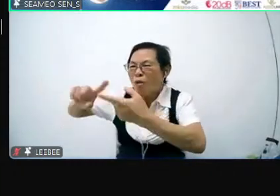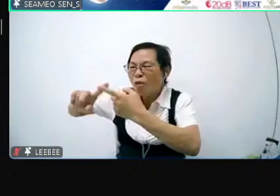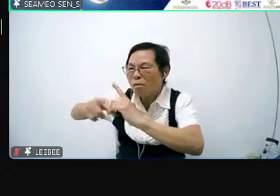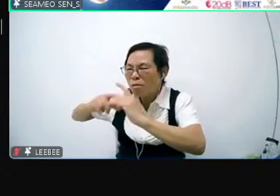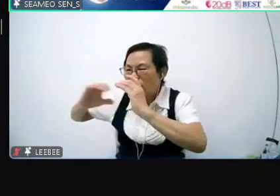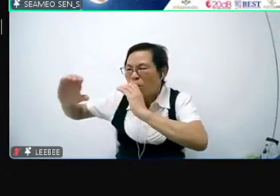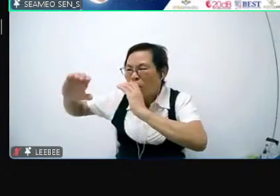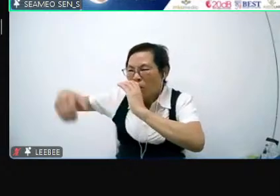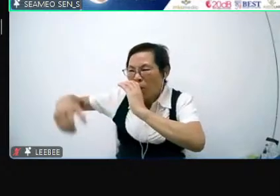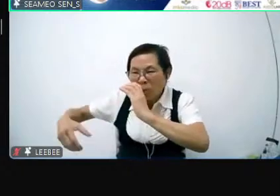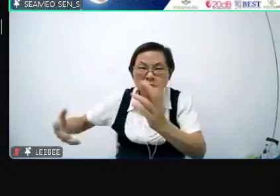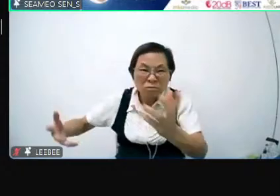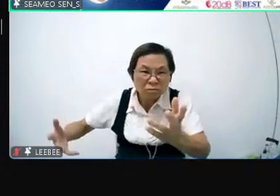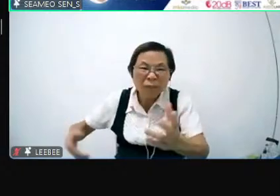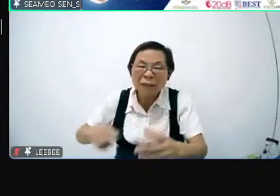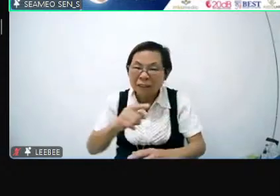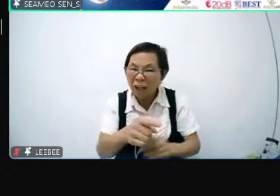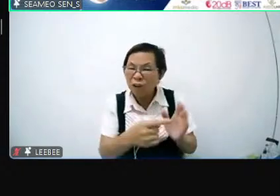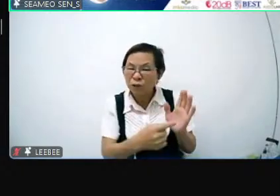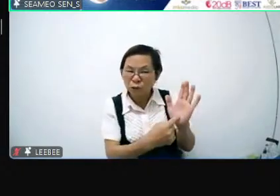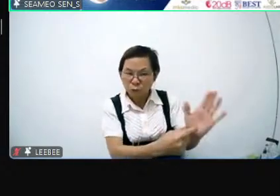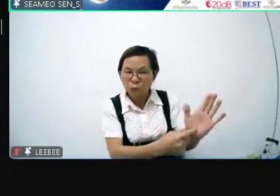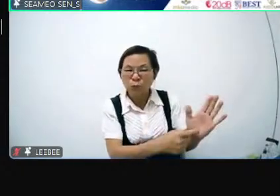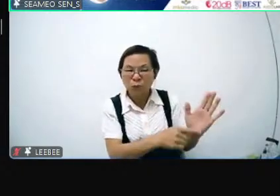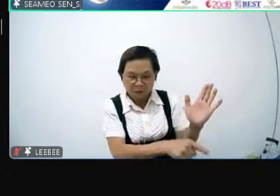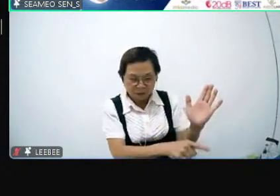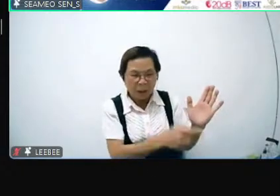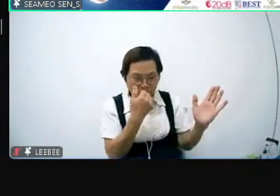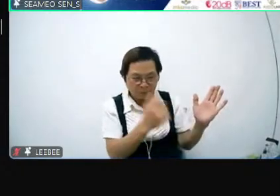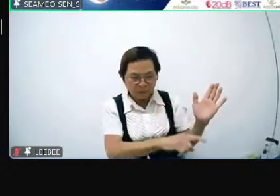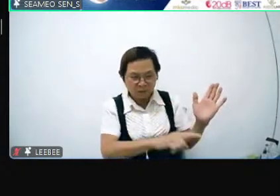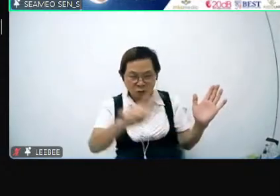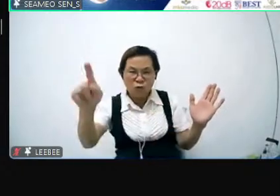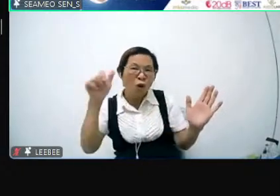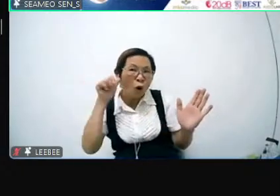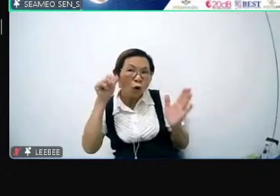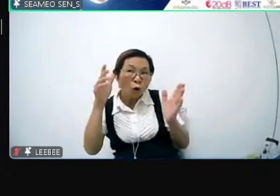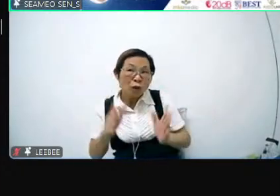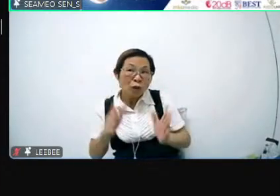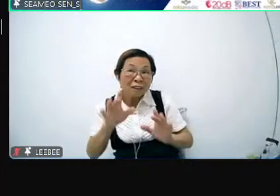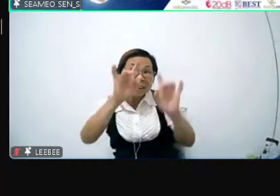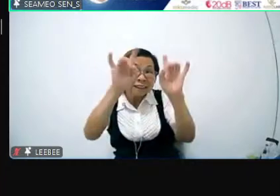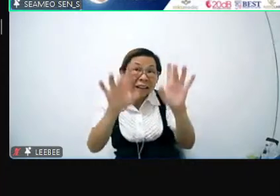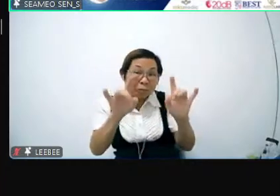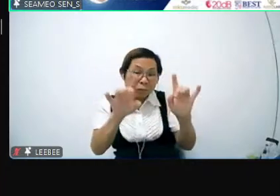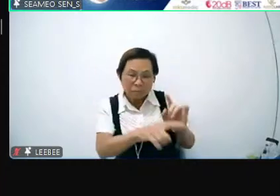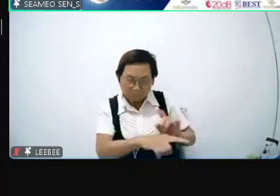so that's the red flag to refer for a hearing assessment.